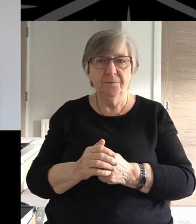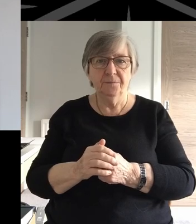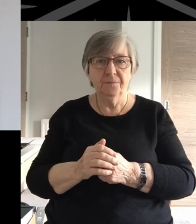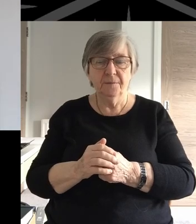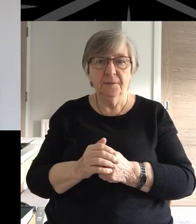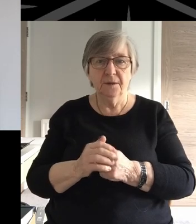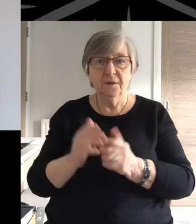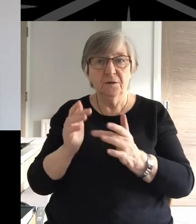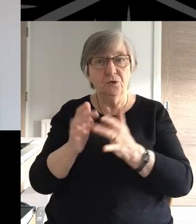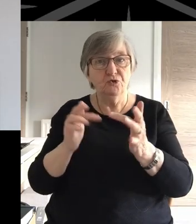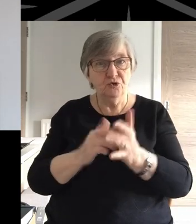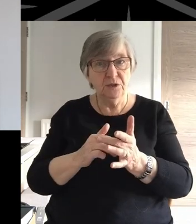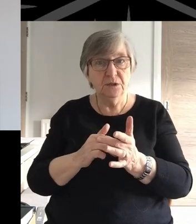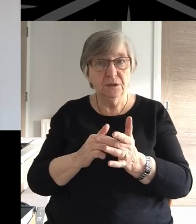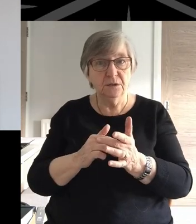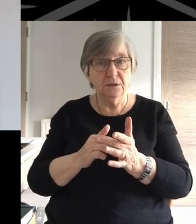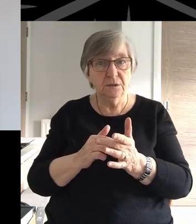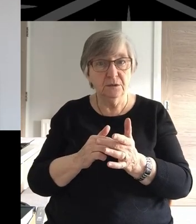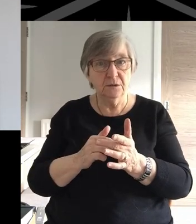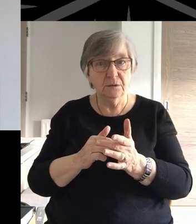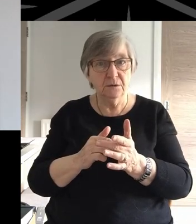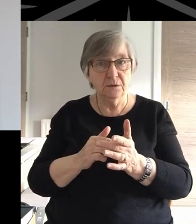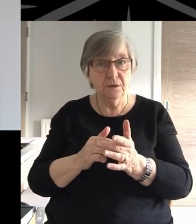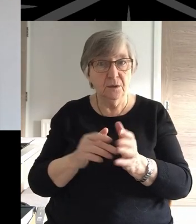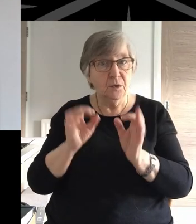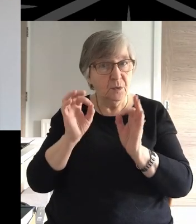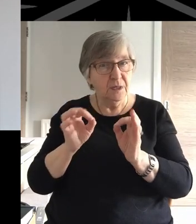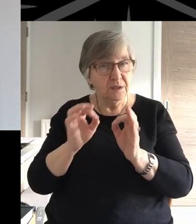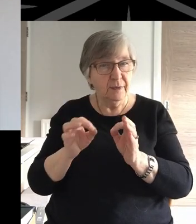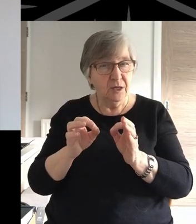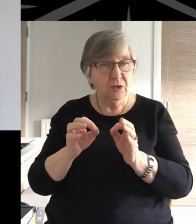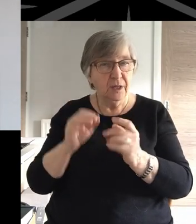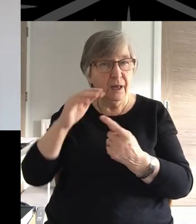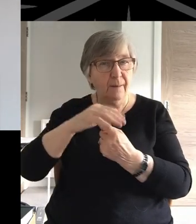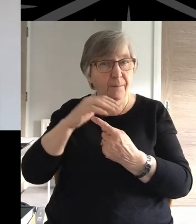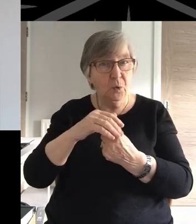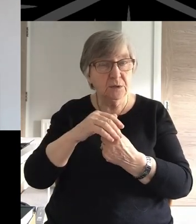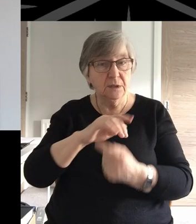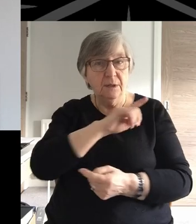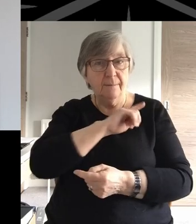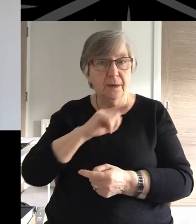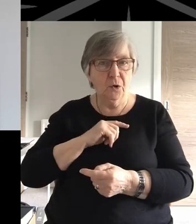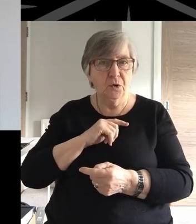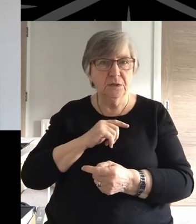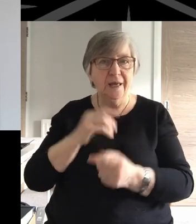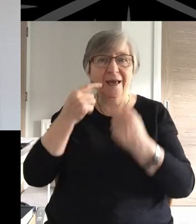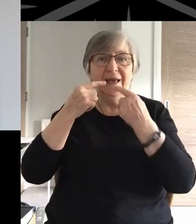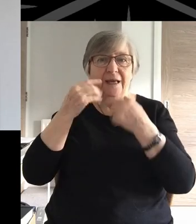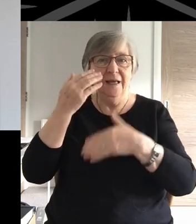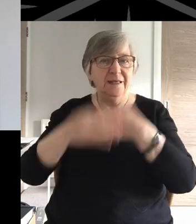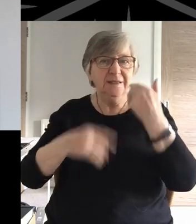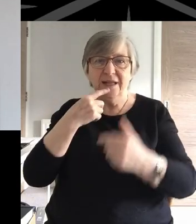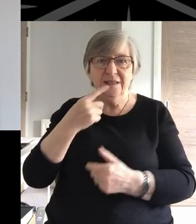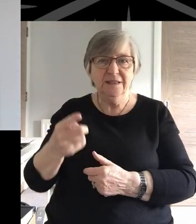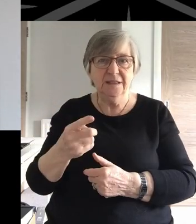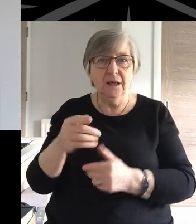And Jesus was particularly noteworthy because he didn't shy away from confrontation.